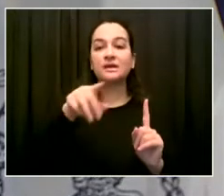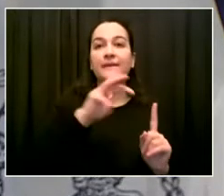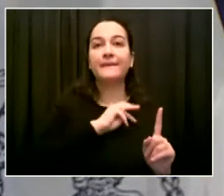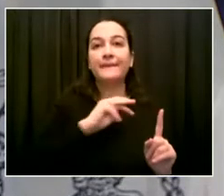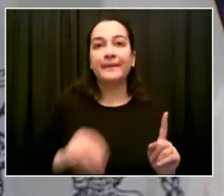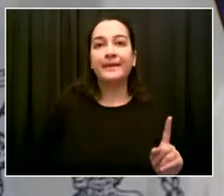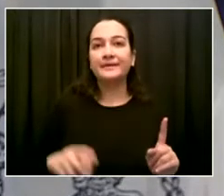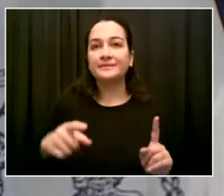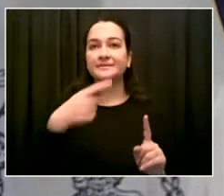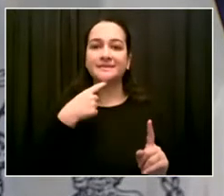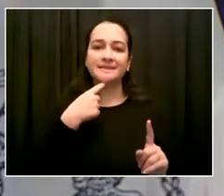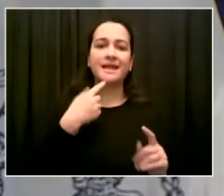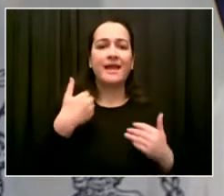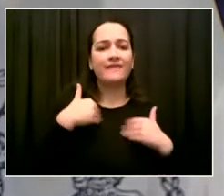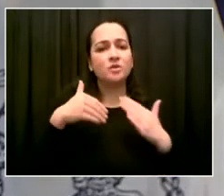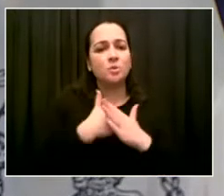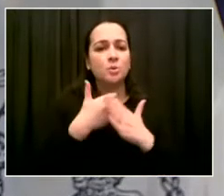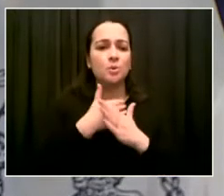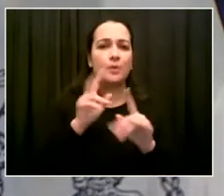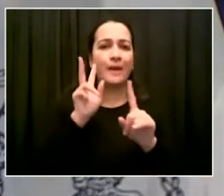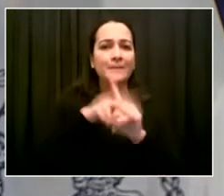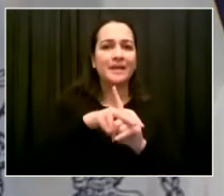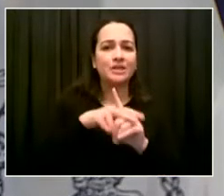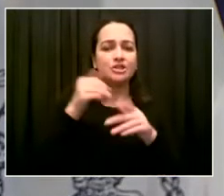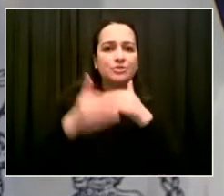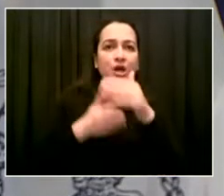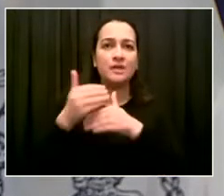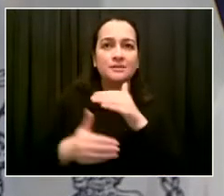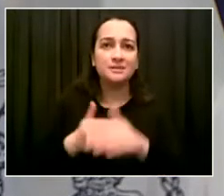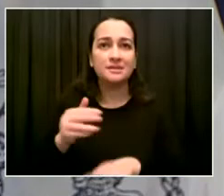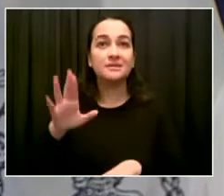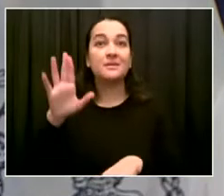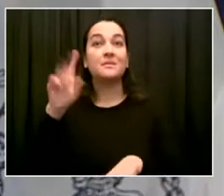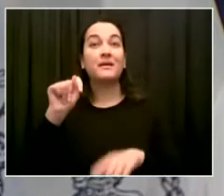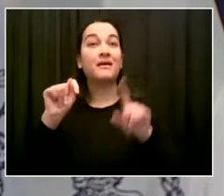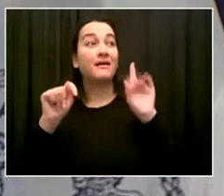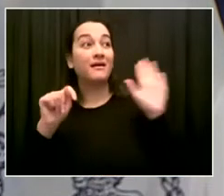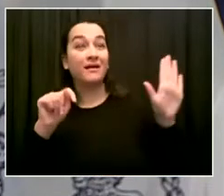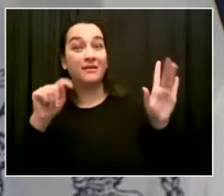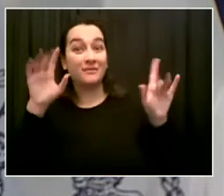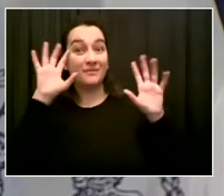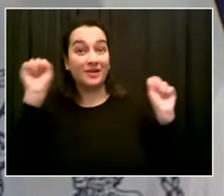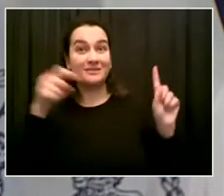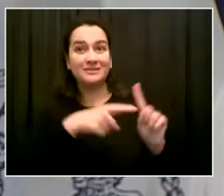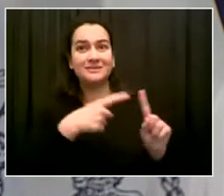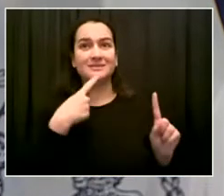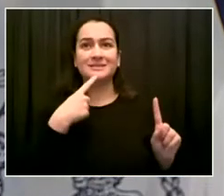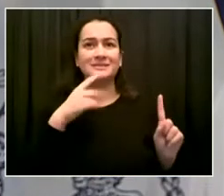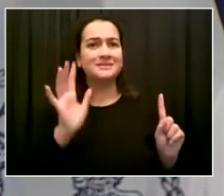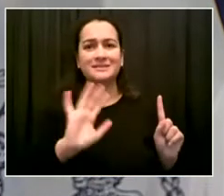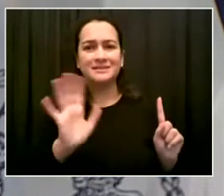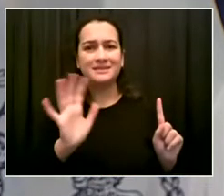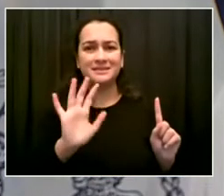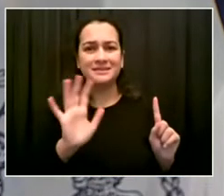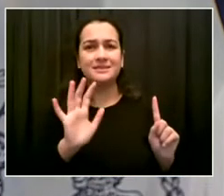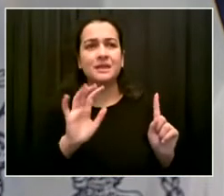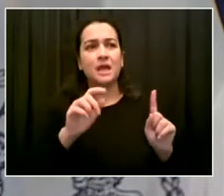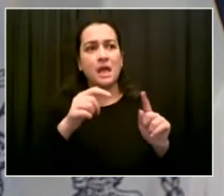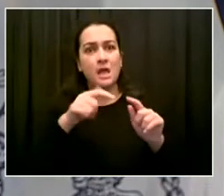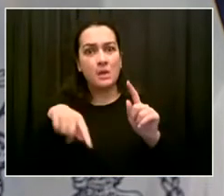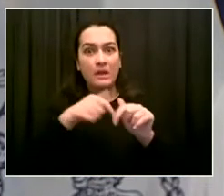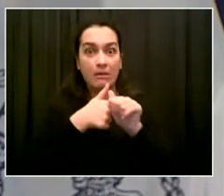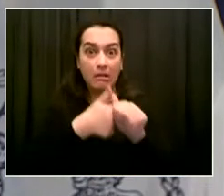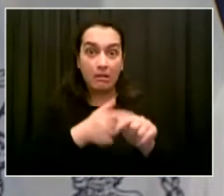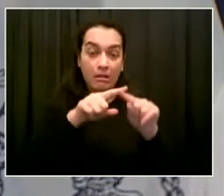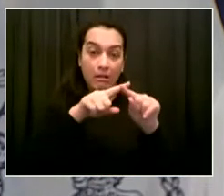that maybe the barriers are retractable, for example, or is they're simply remapped as parkland so they can be rebuilt into linear parks. She's got